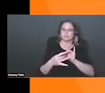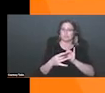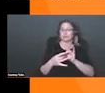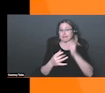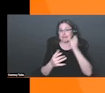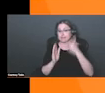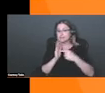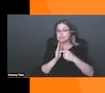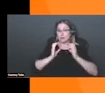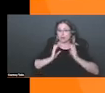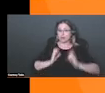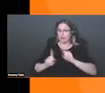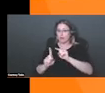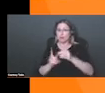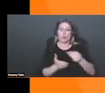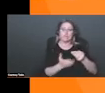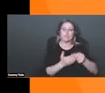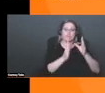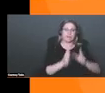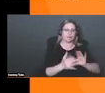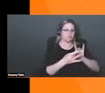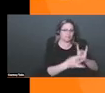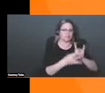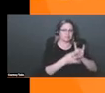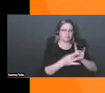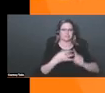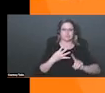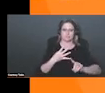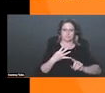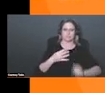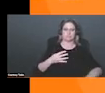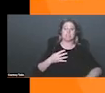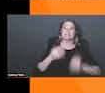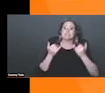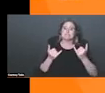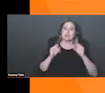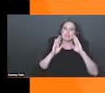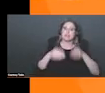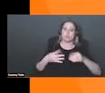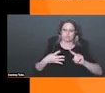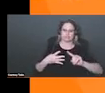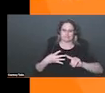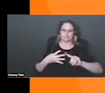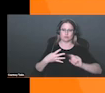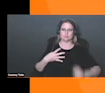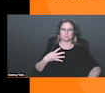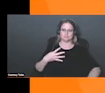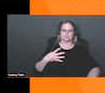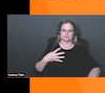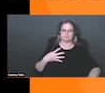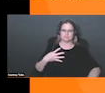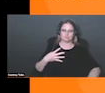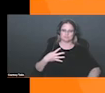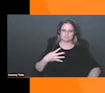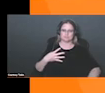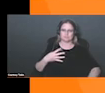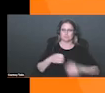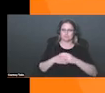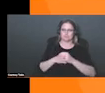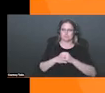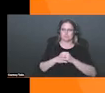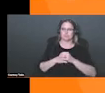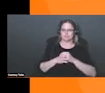client or a funder. Today, we're going to focus on step two, which is writing grants and